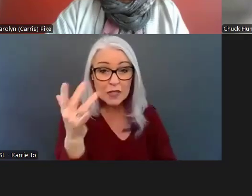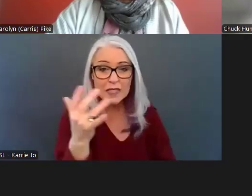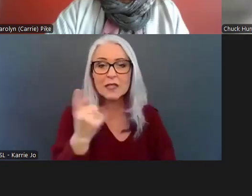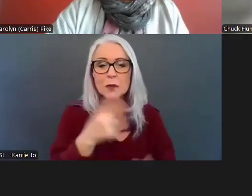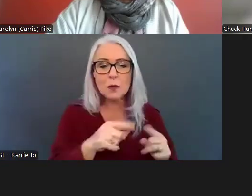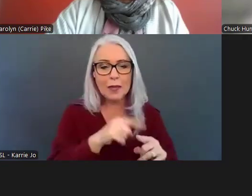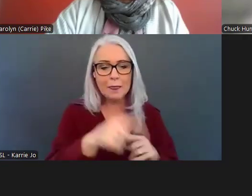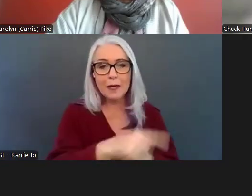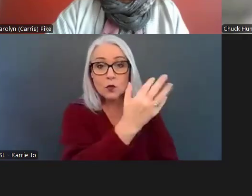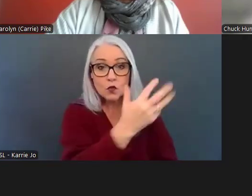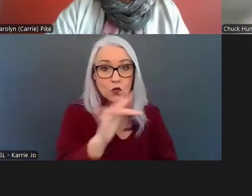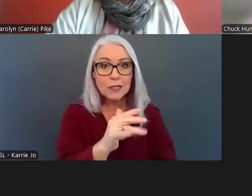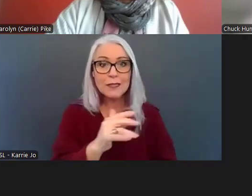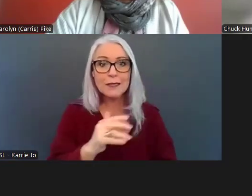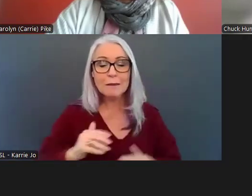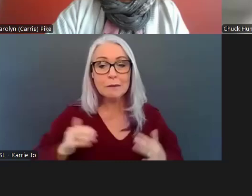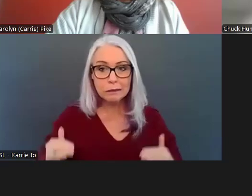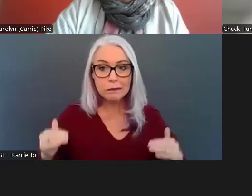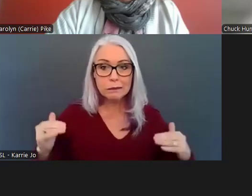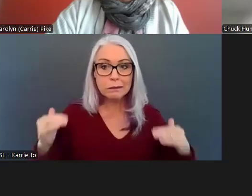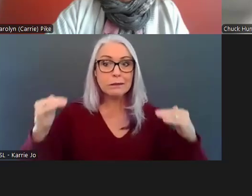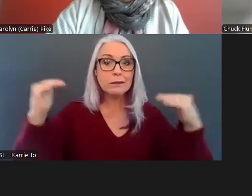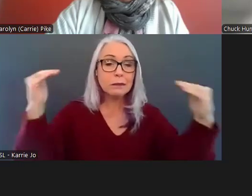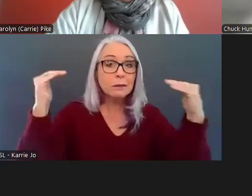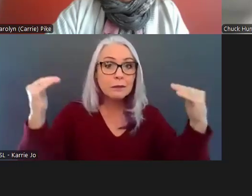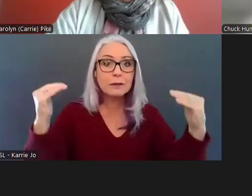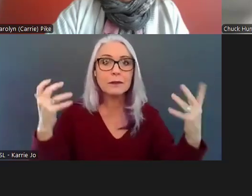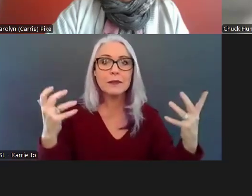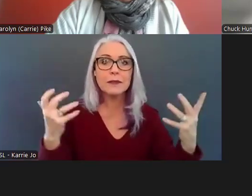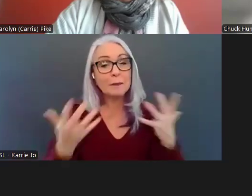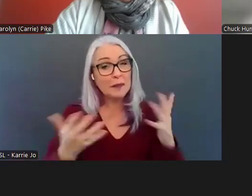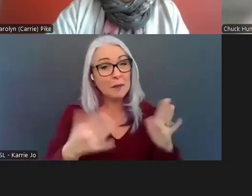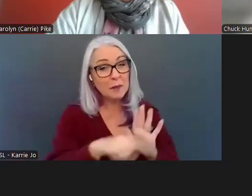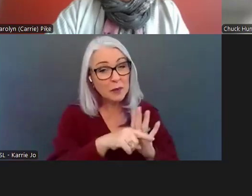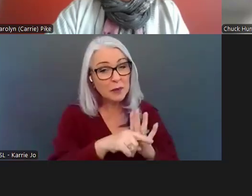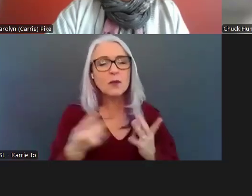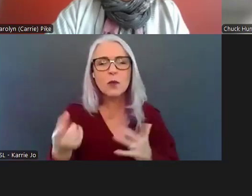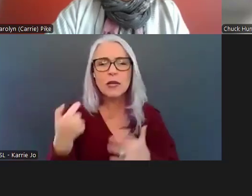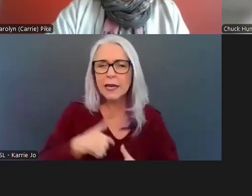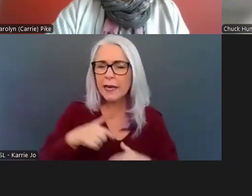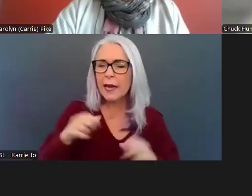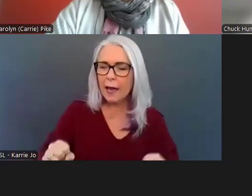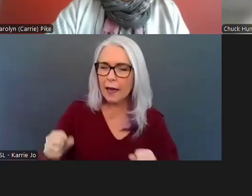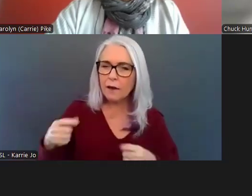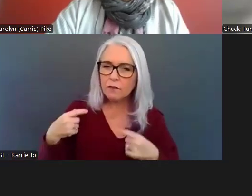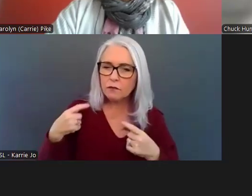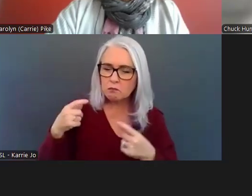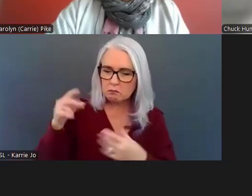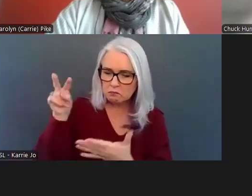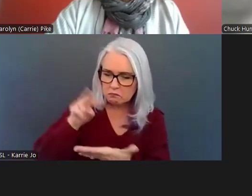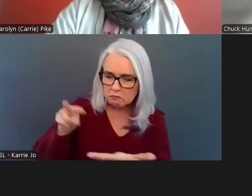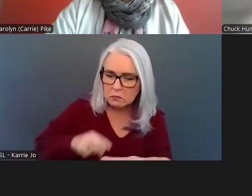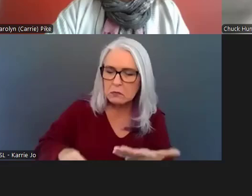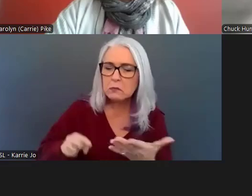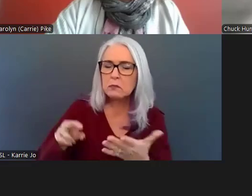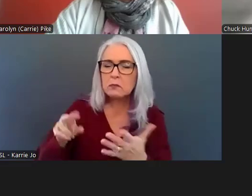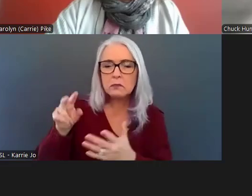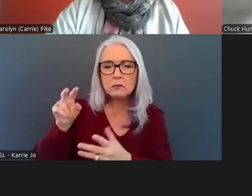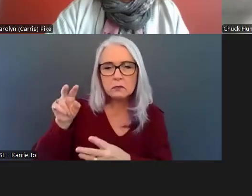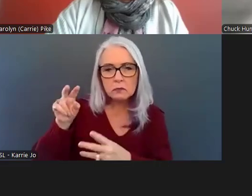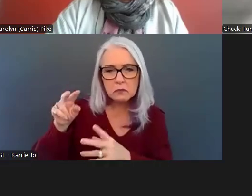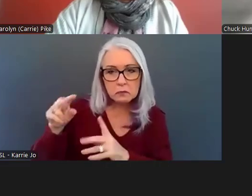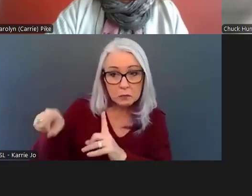and those relationships build up. And we've done some work looking at that a little bit. And it's a balance, there's